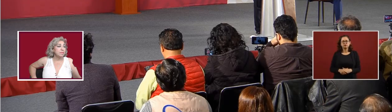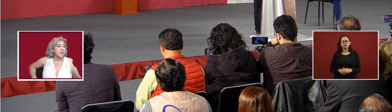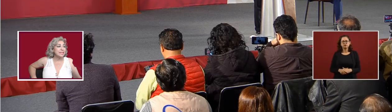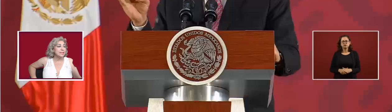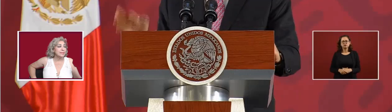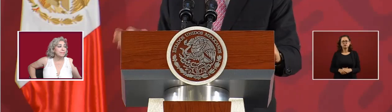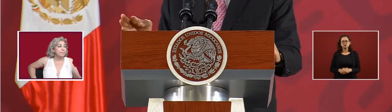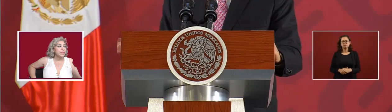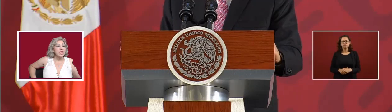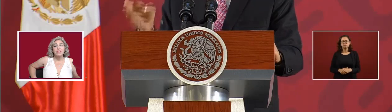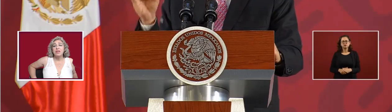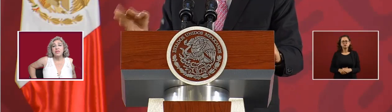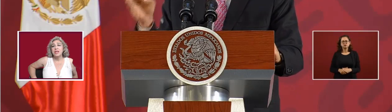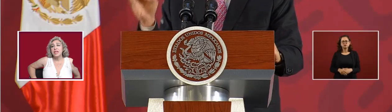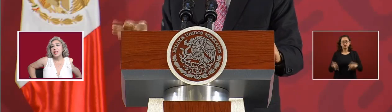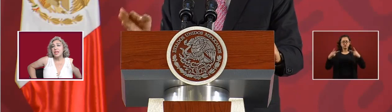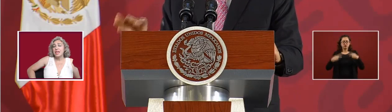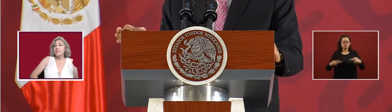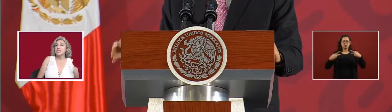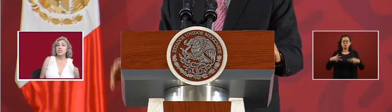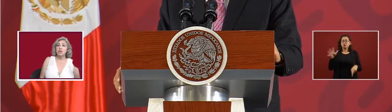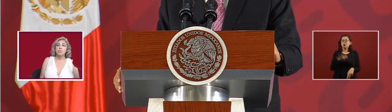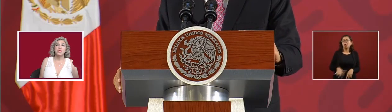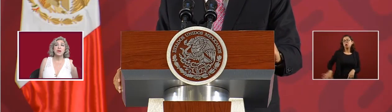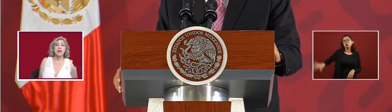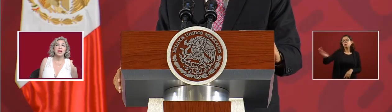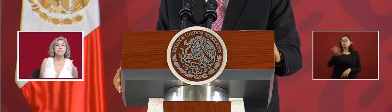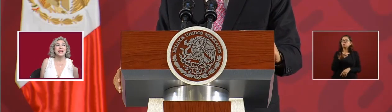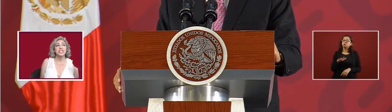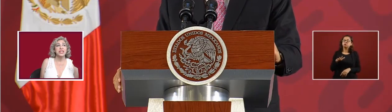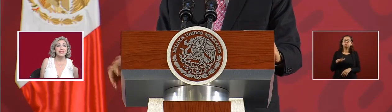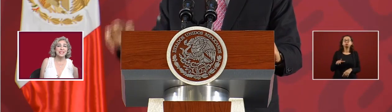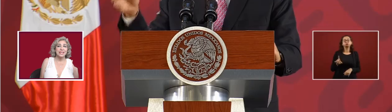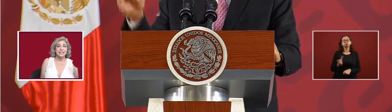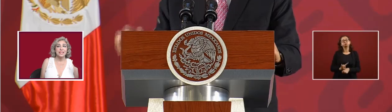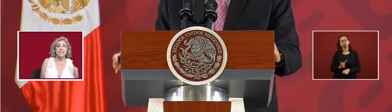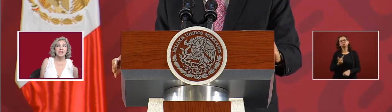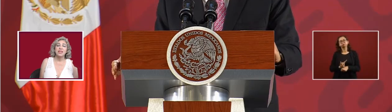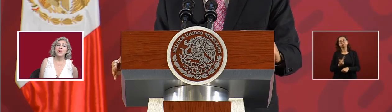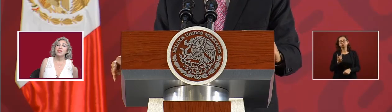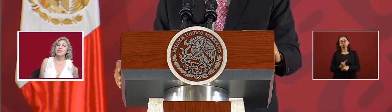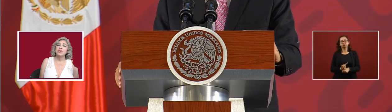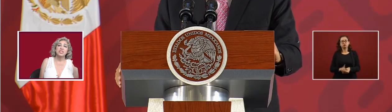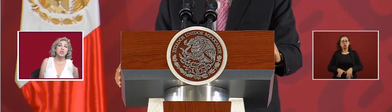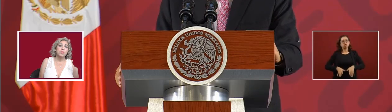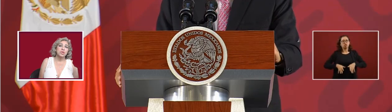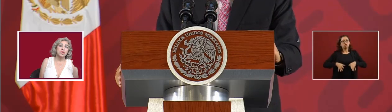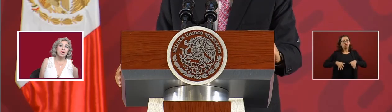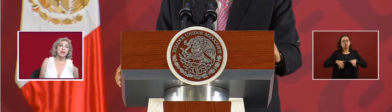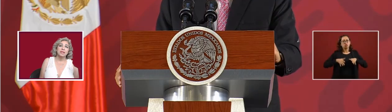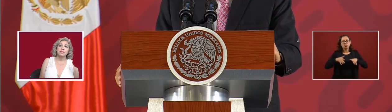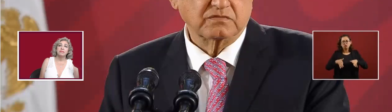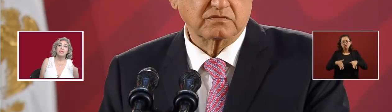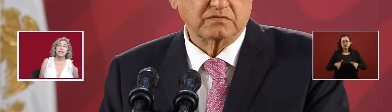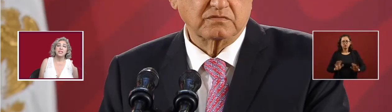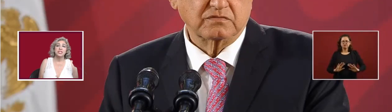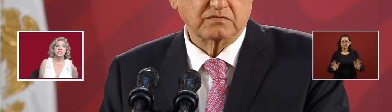on the basis there is no more imaginary citizens there's no more